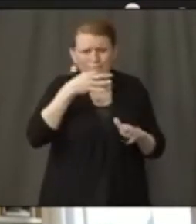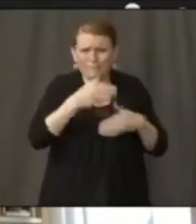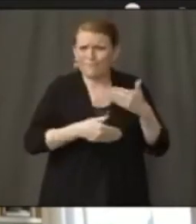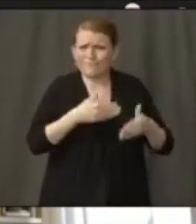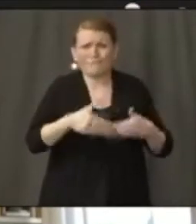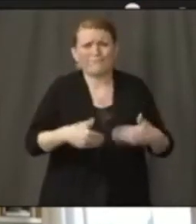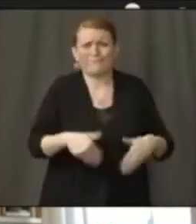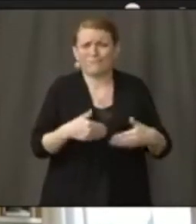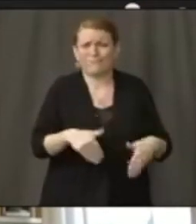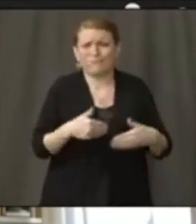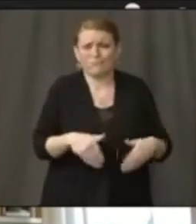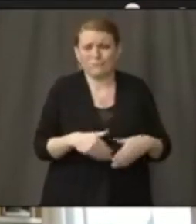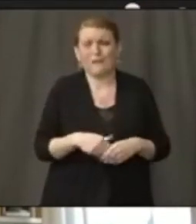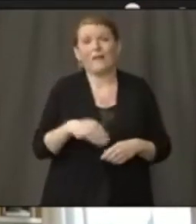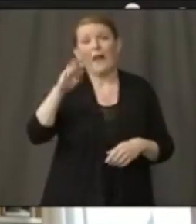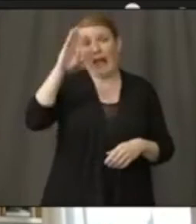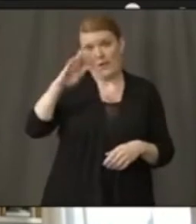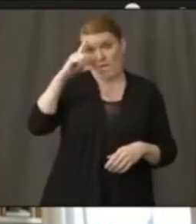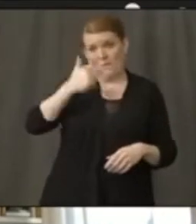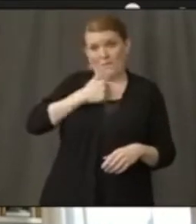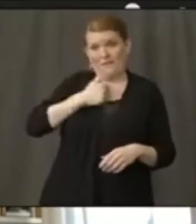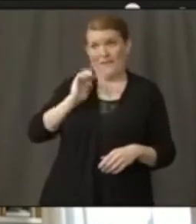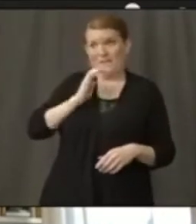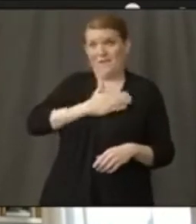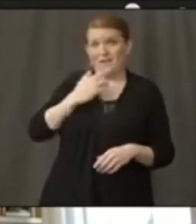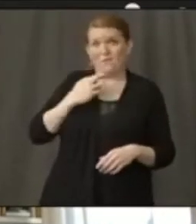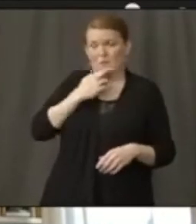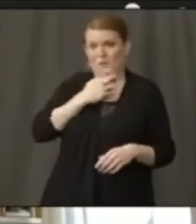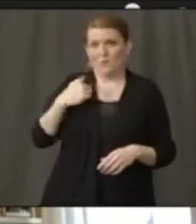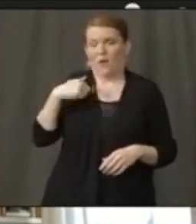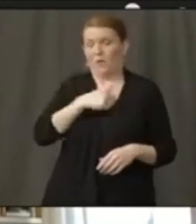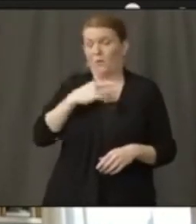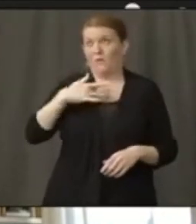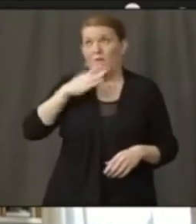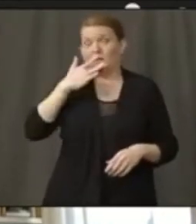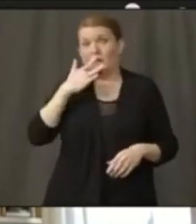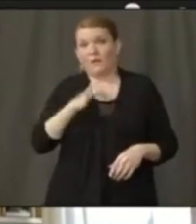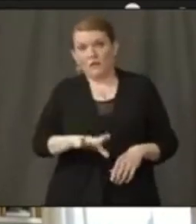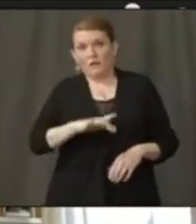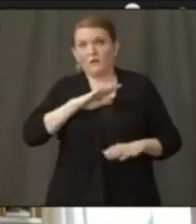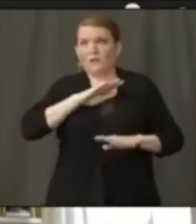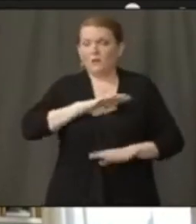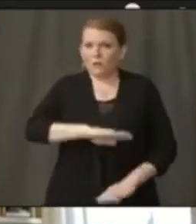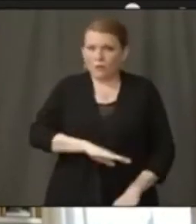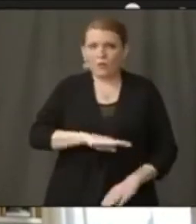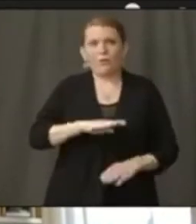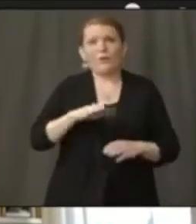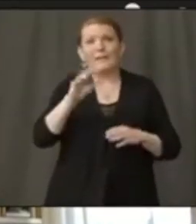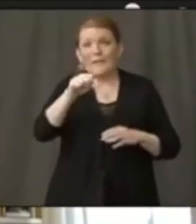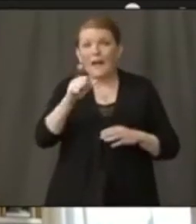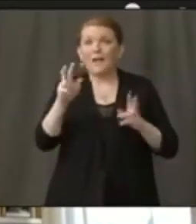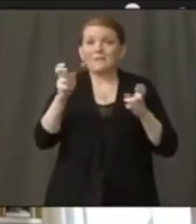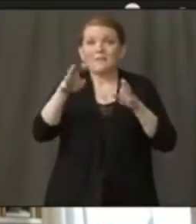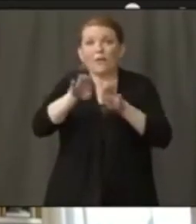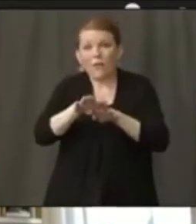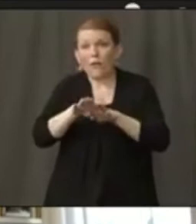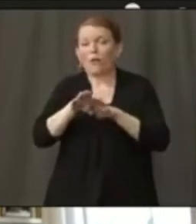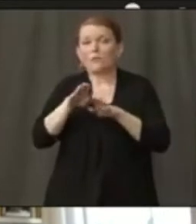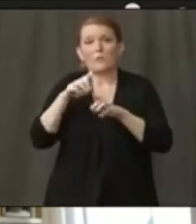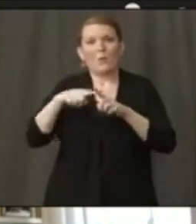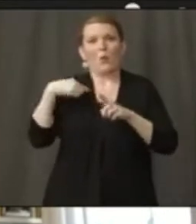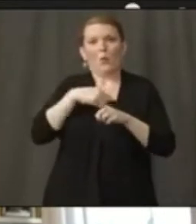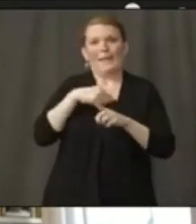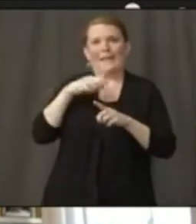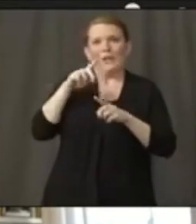keep our doors open and our team members employed. It's far from easy, but we're making it work, also without a handbook on